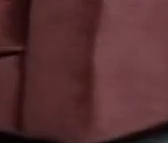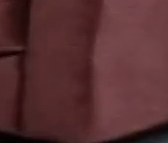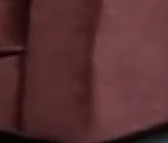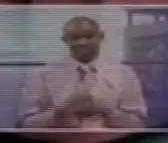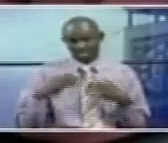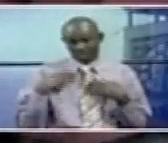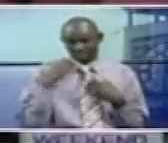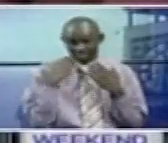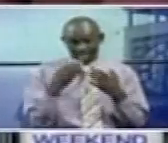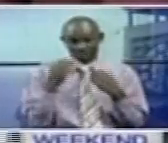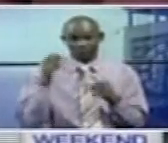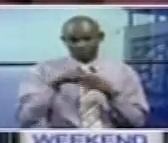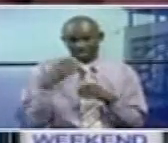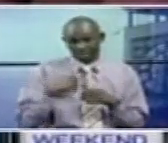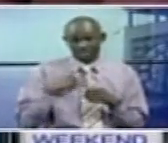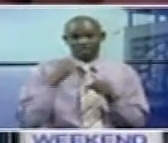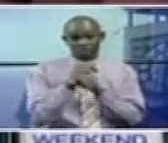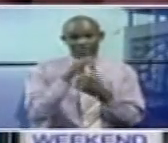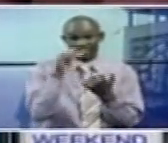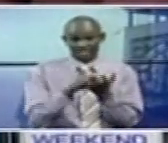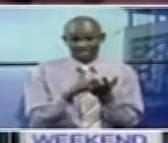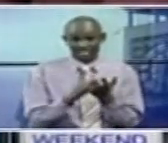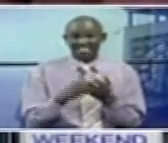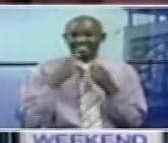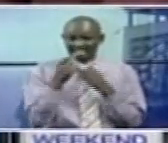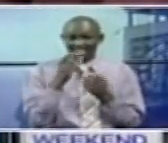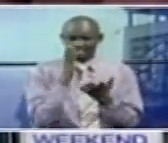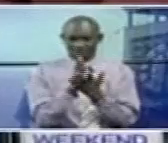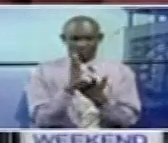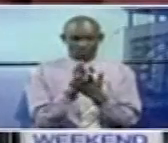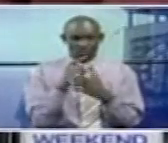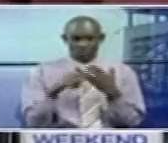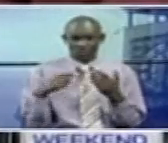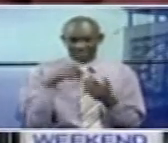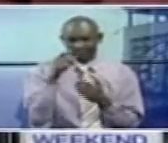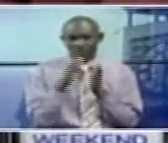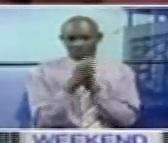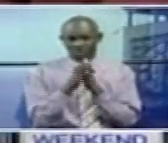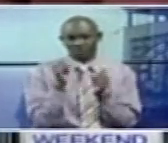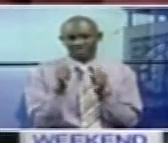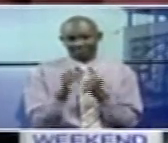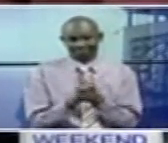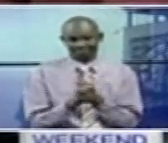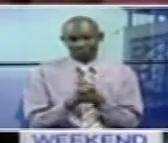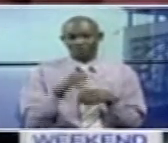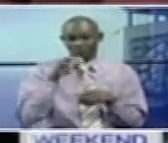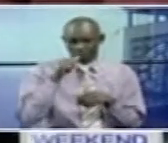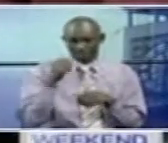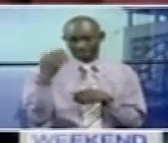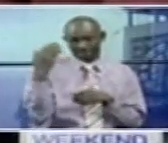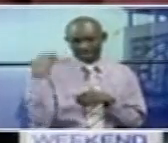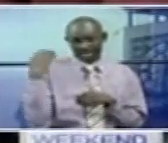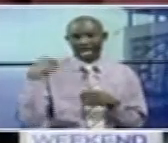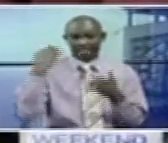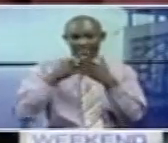De Silva, thank you for joining us on the Job Center. Tell us exactly what your story is from back then up